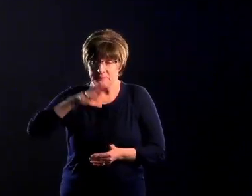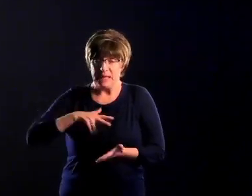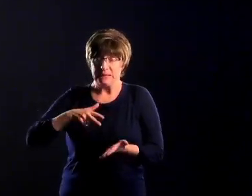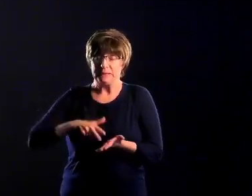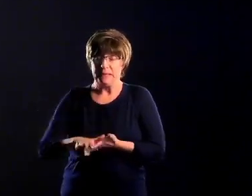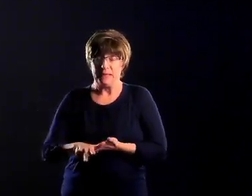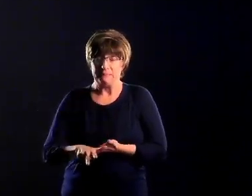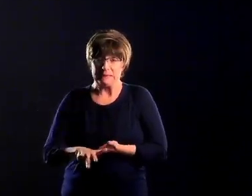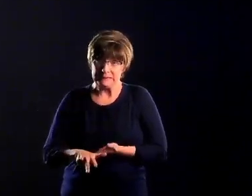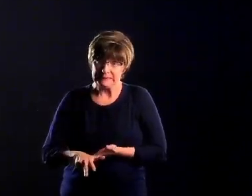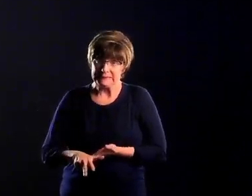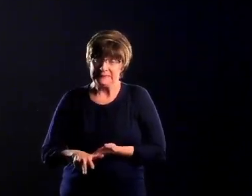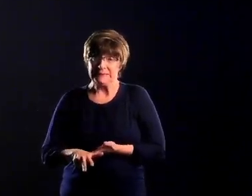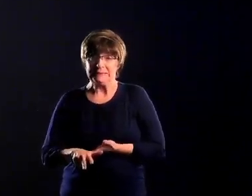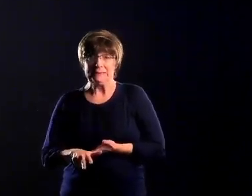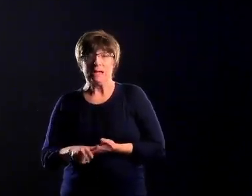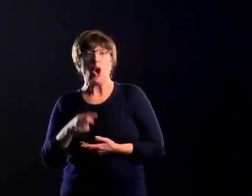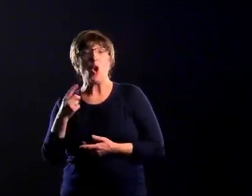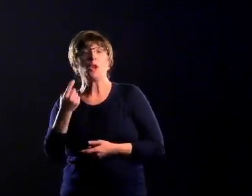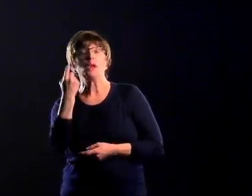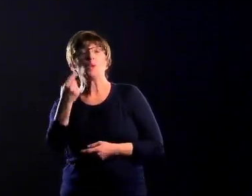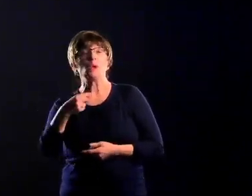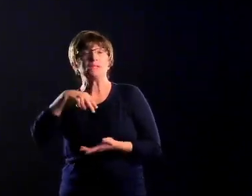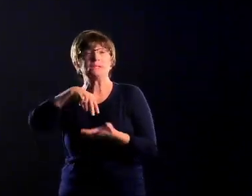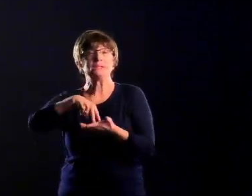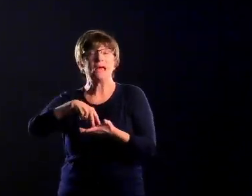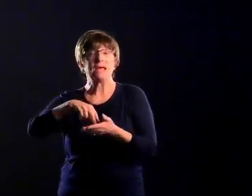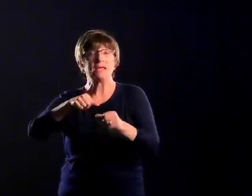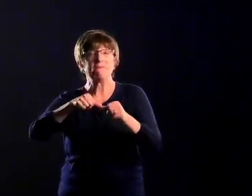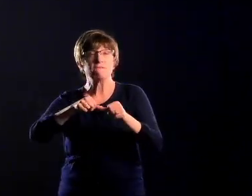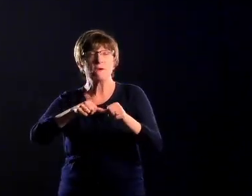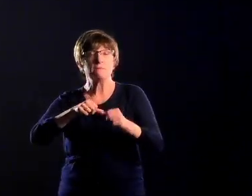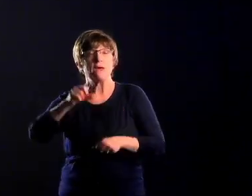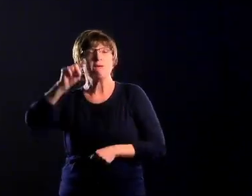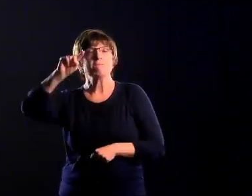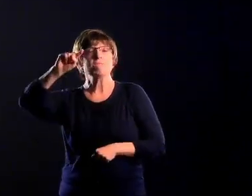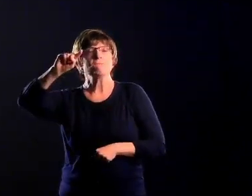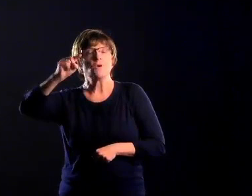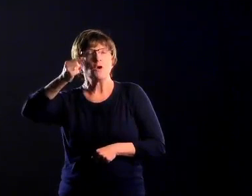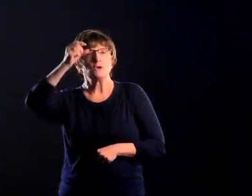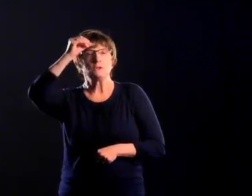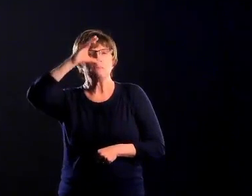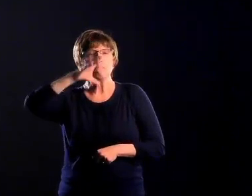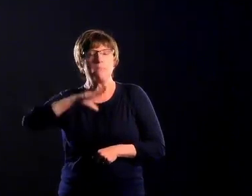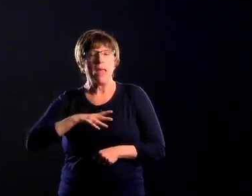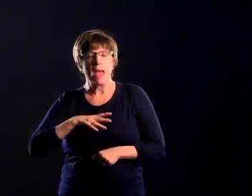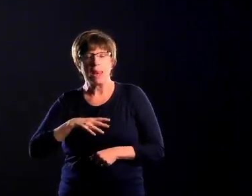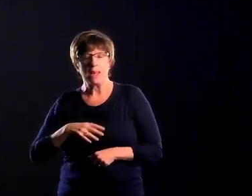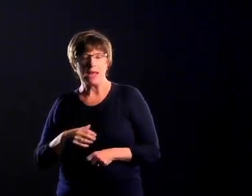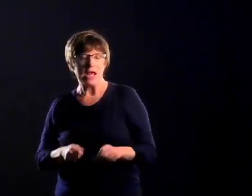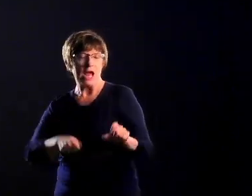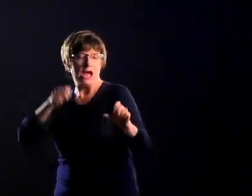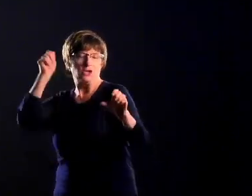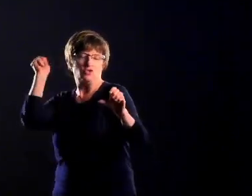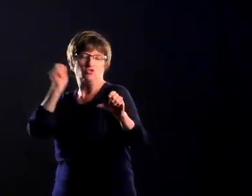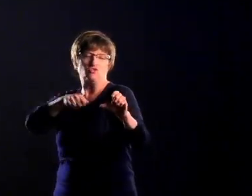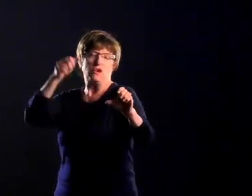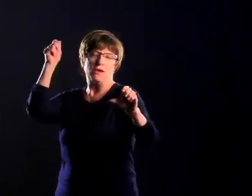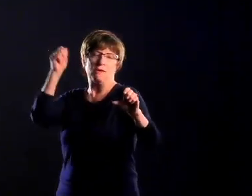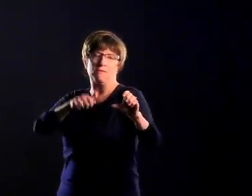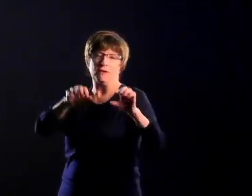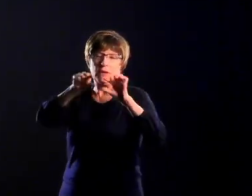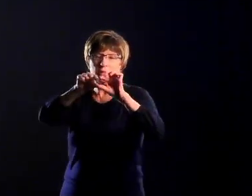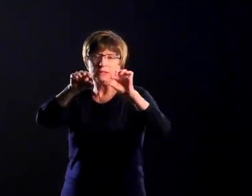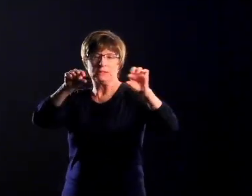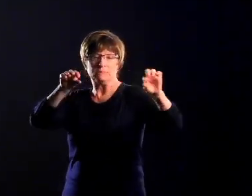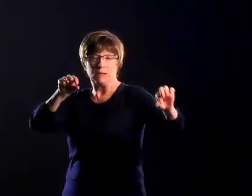before you knew it, the only one standing firm was the first guide who had driven a spike deep into the